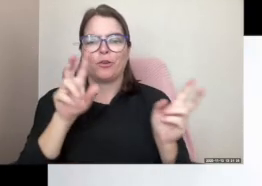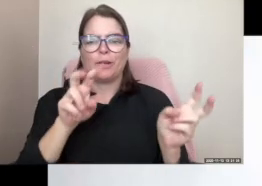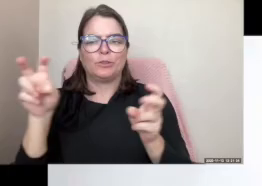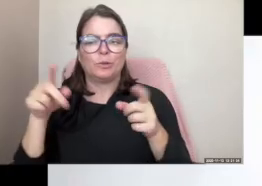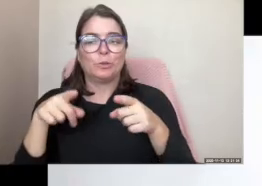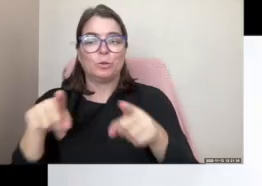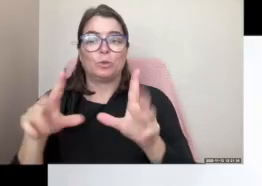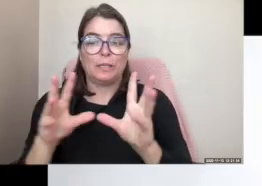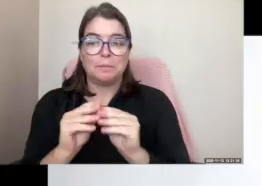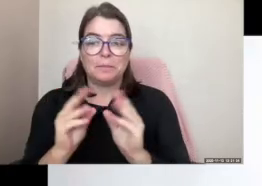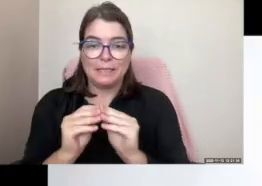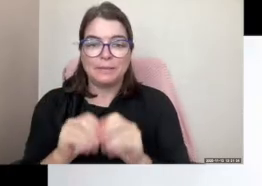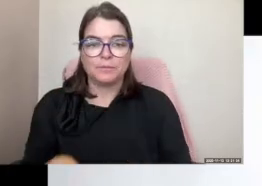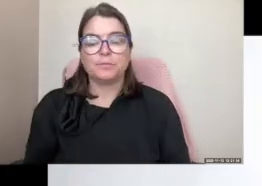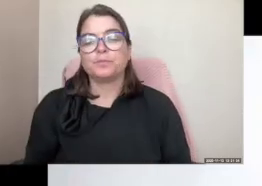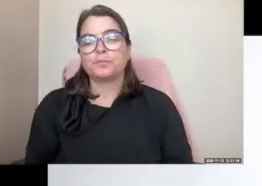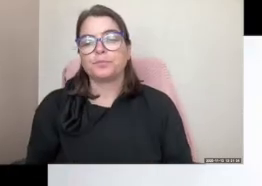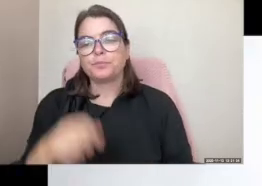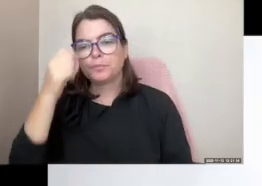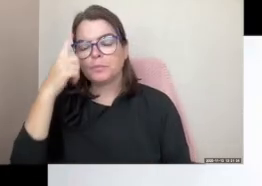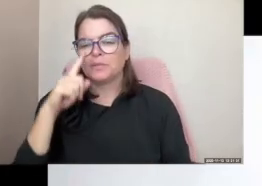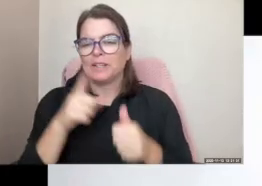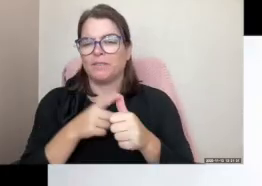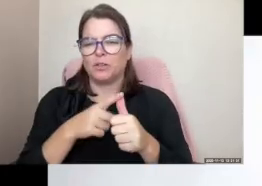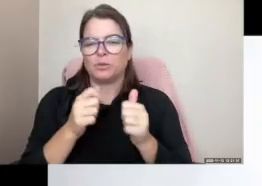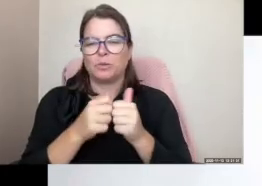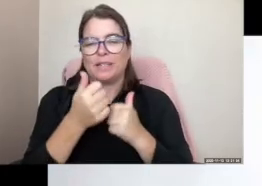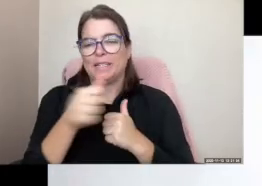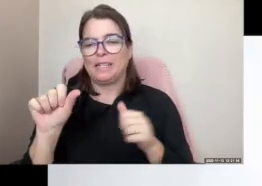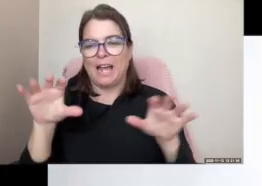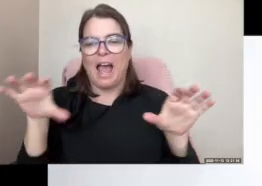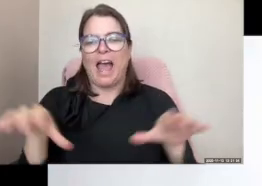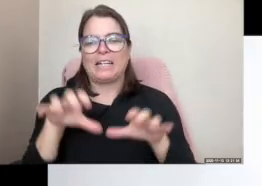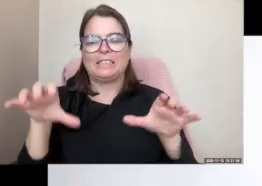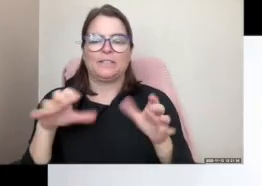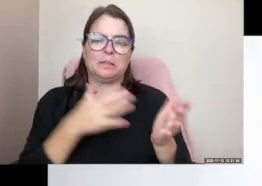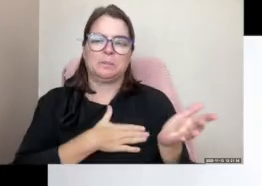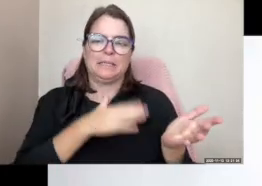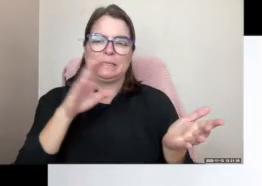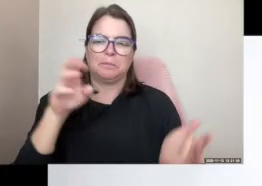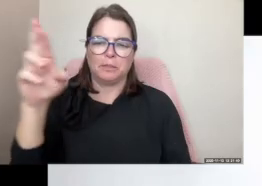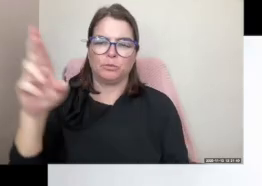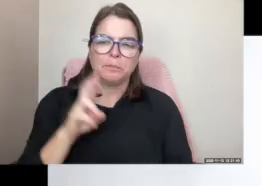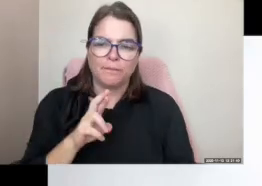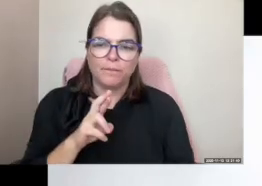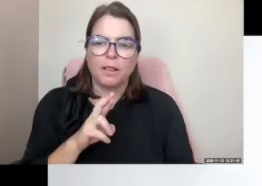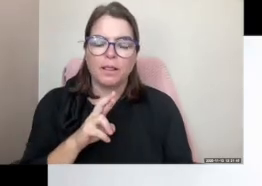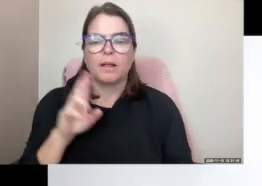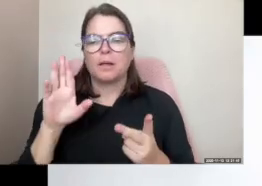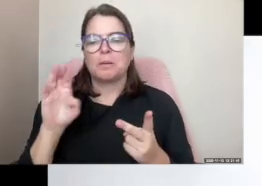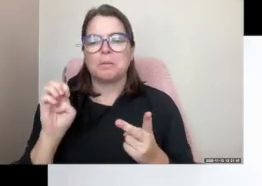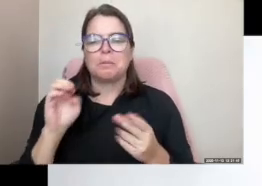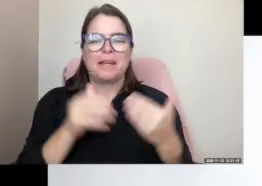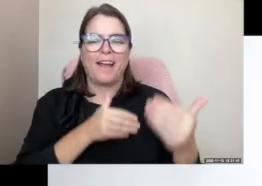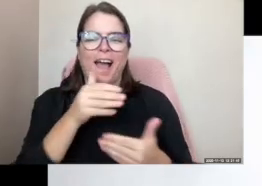morning. These are intended to help us reduce any challenges or other issues during the meeting. First of